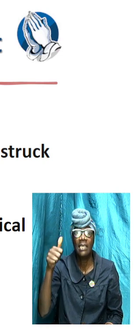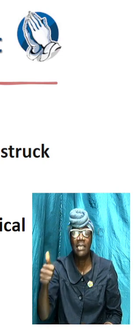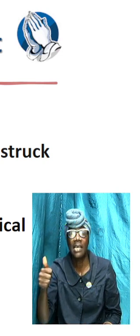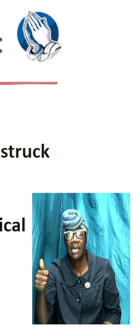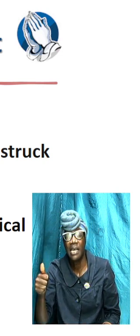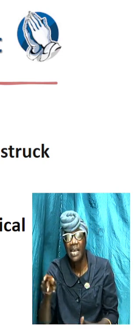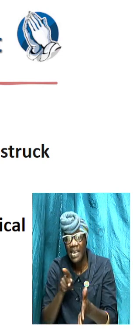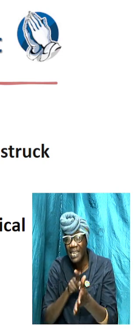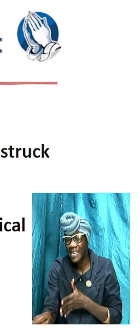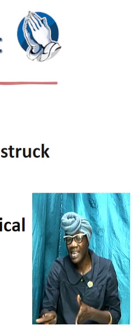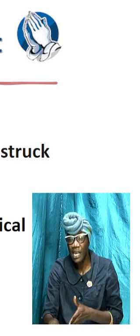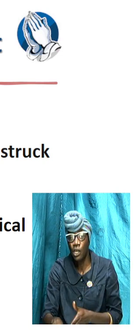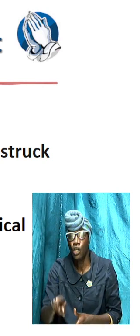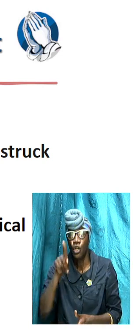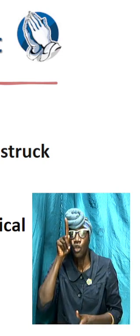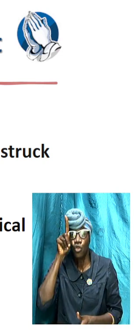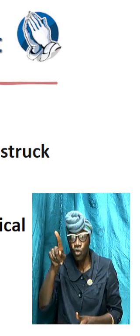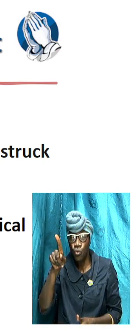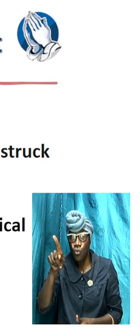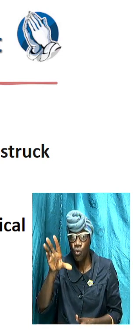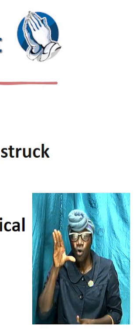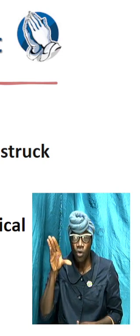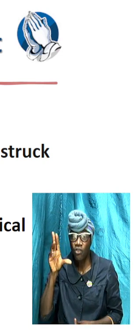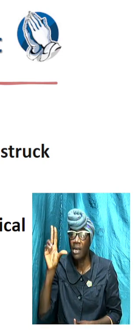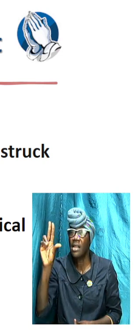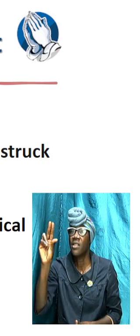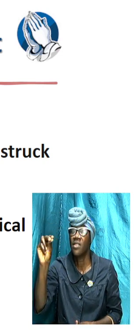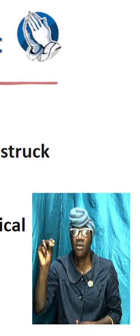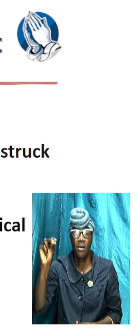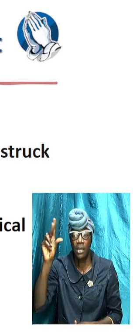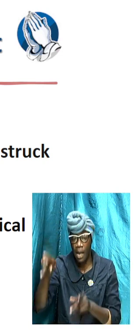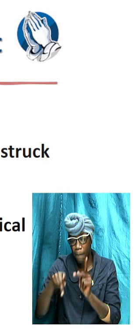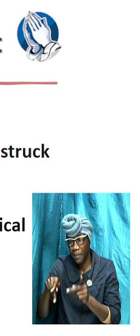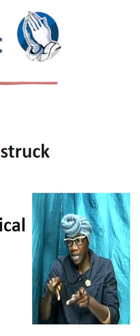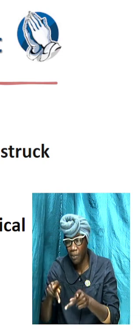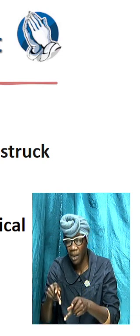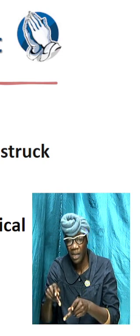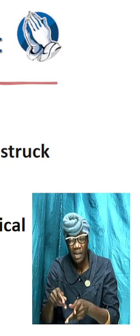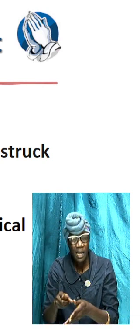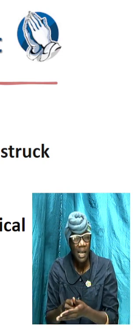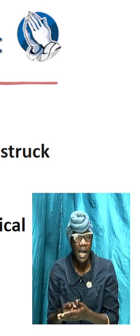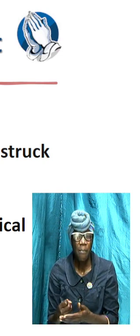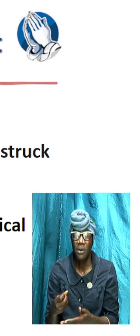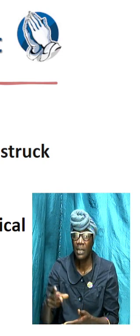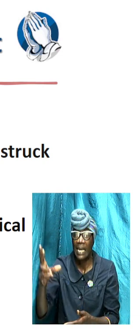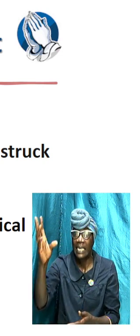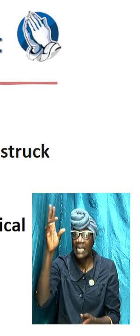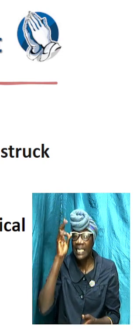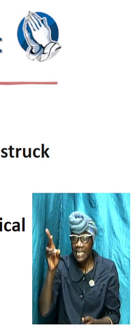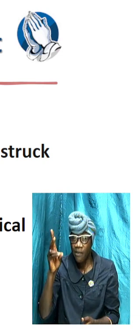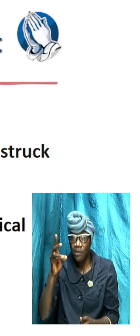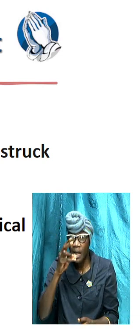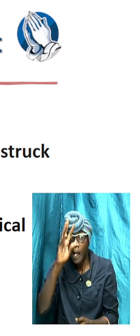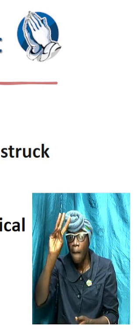about 230 people and caused some $70 billion worth of damage.